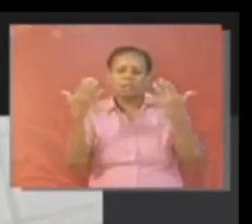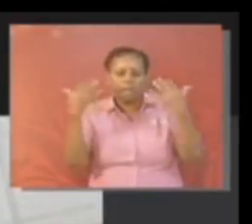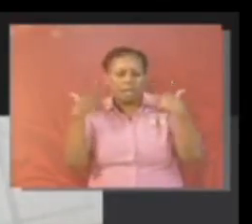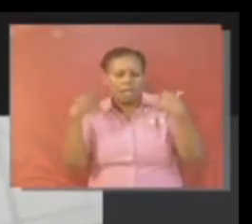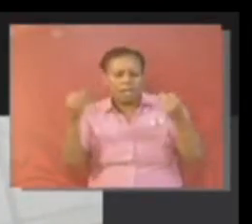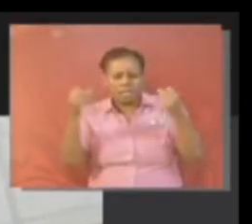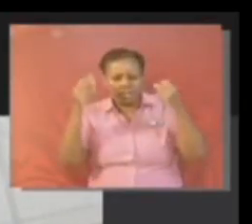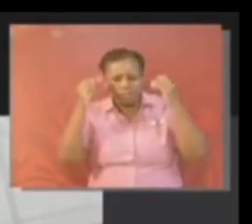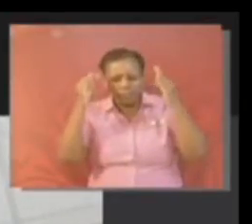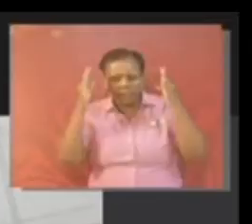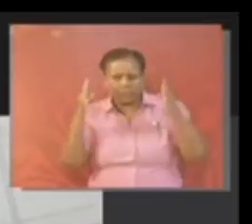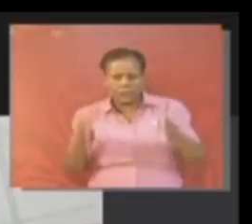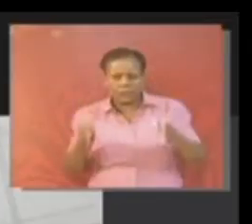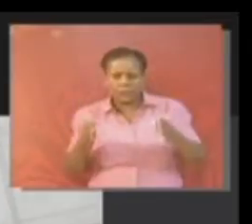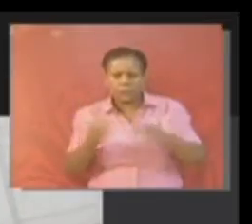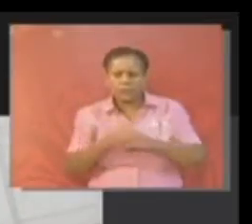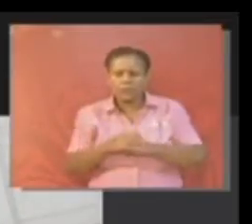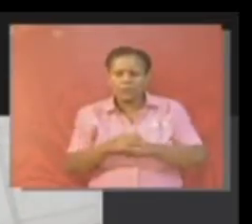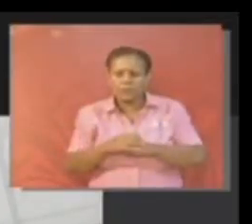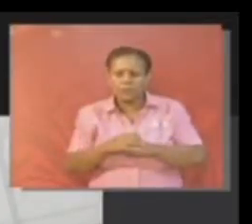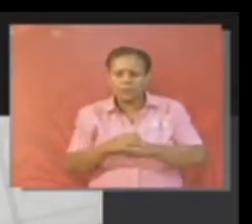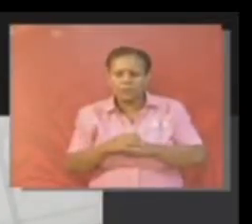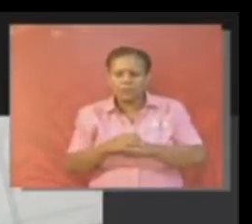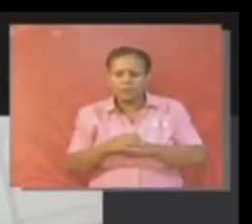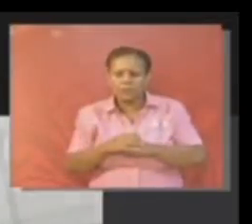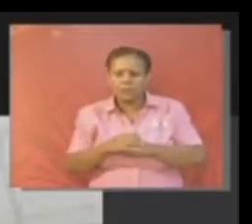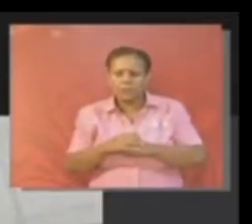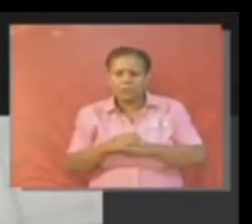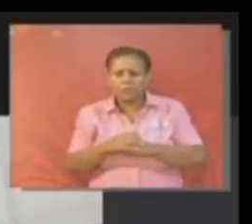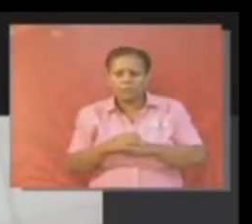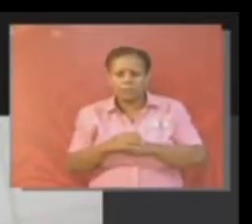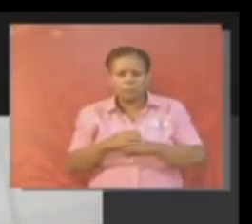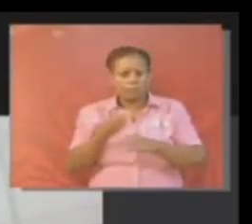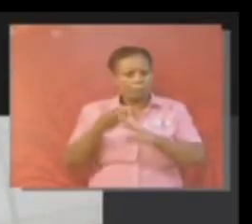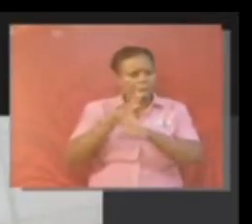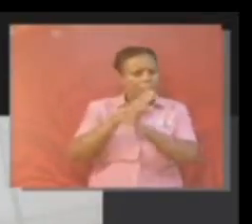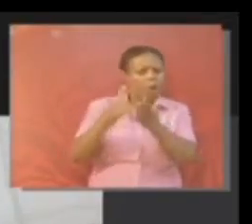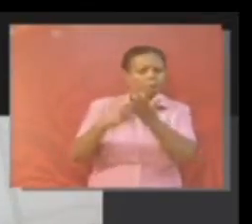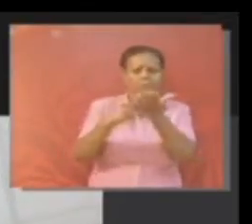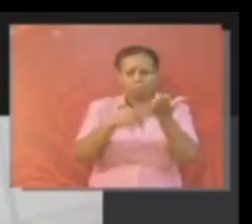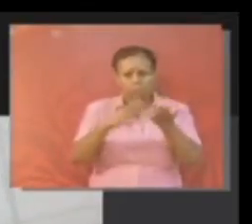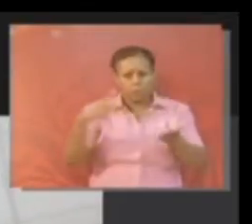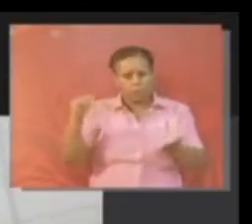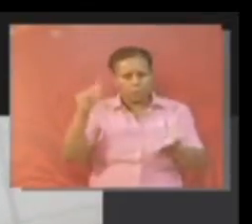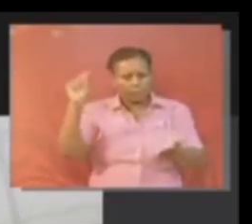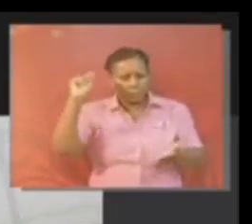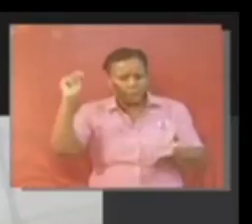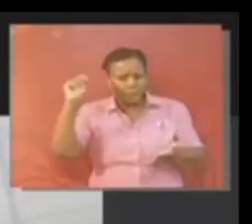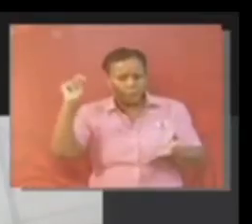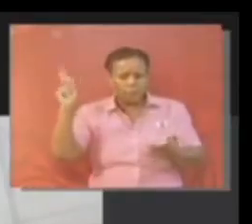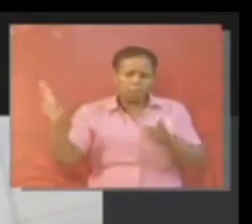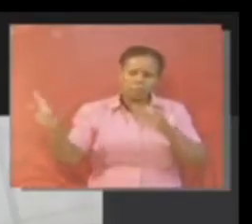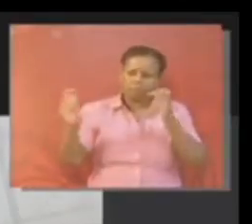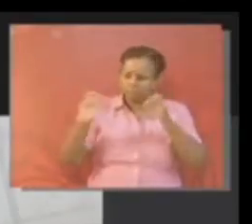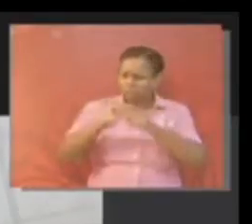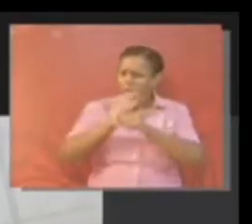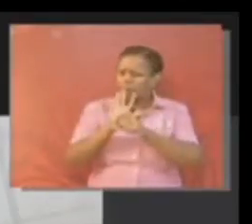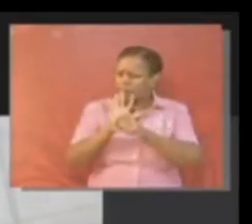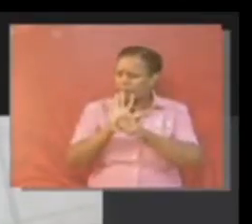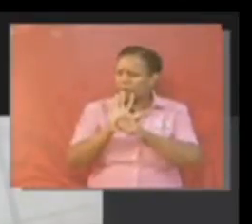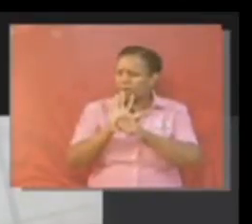given what you said about those infections in Tobago, and also we've been doing a lot of reporting on COVID parties